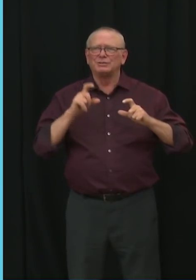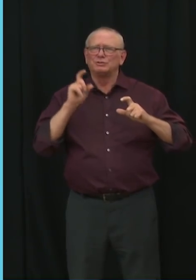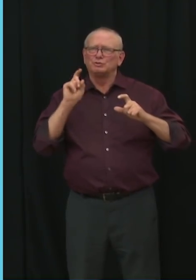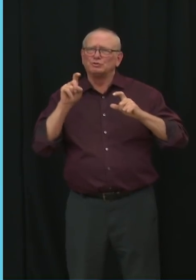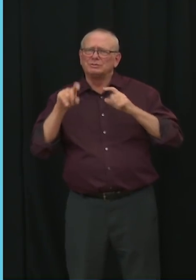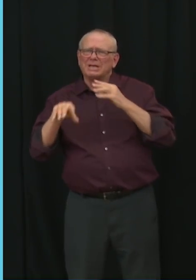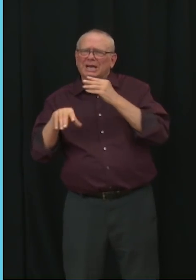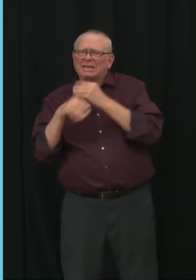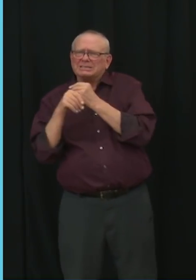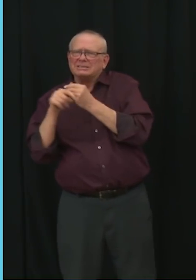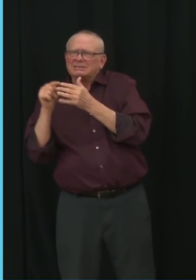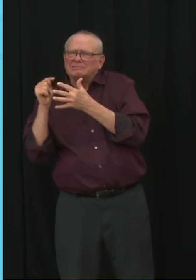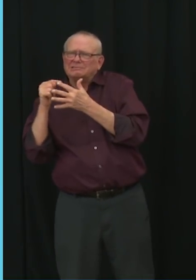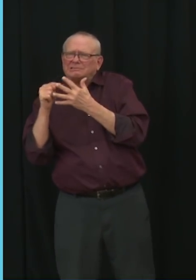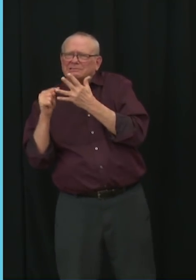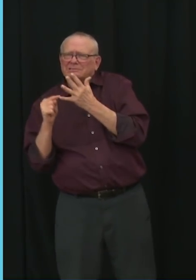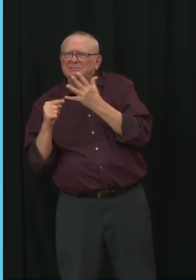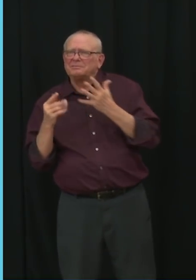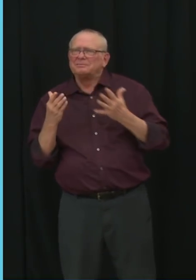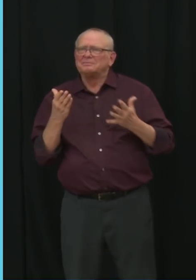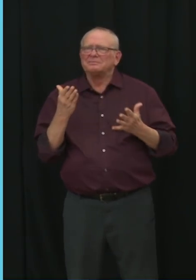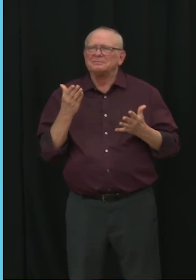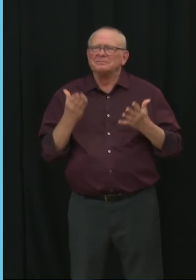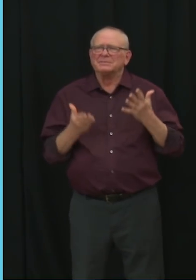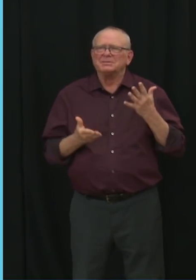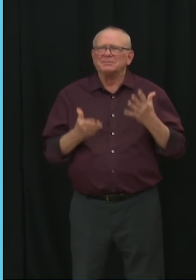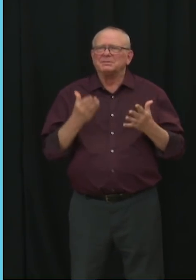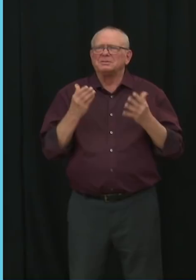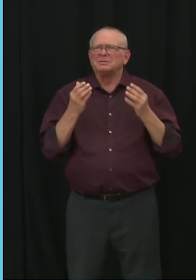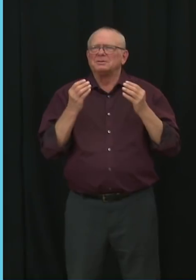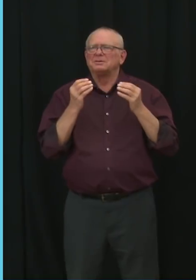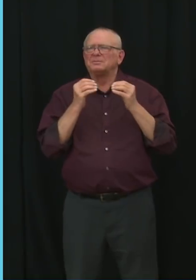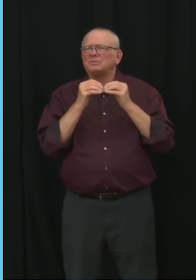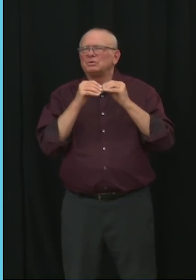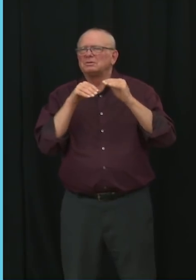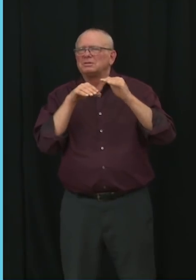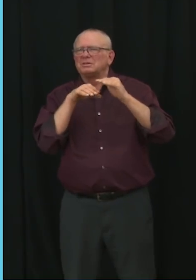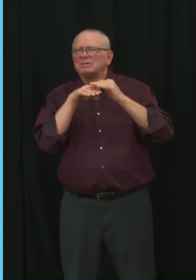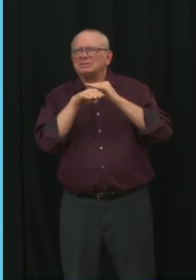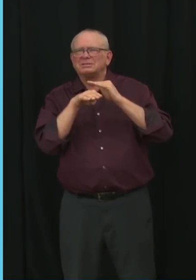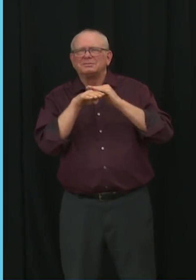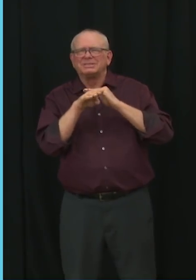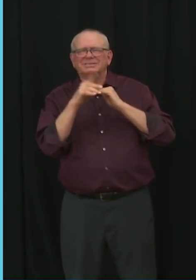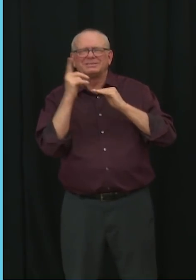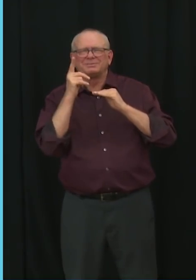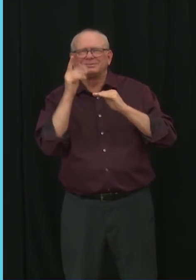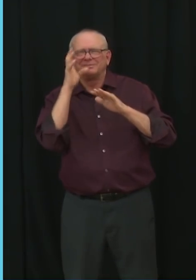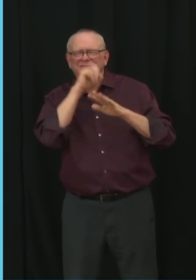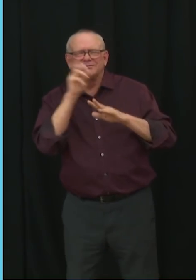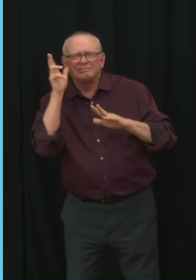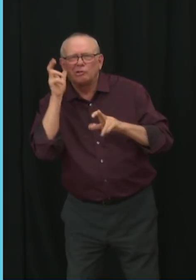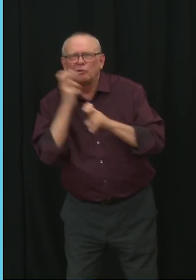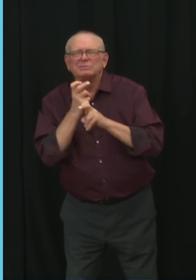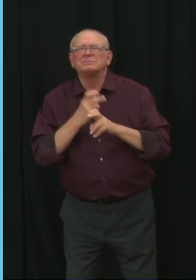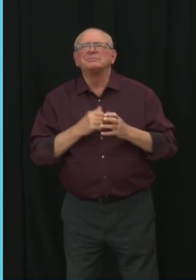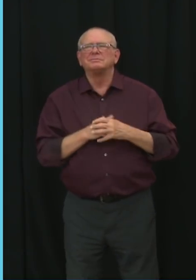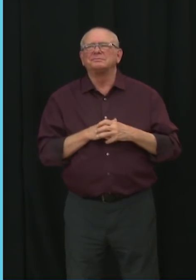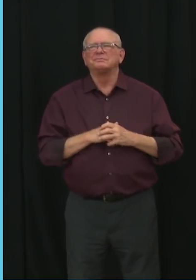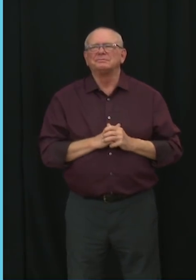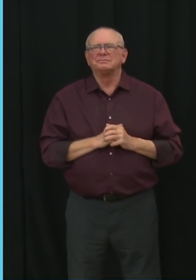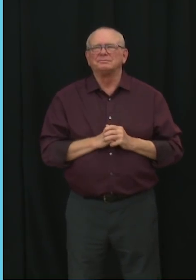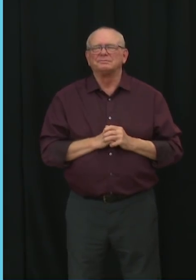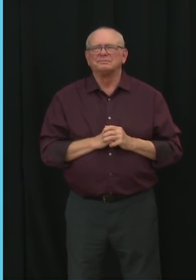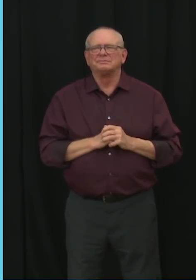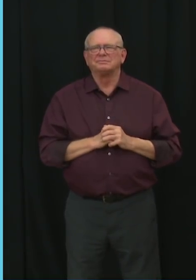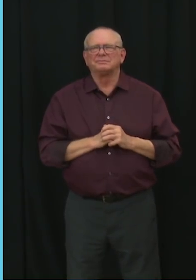vaccines more accessible in different places. So, some of the things I've heard is suggestions about, making them available in schools, which I know